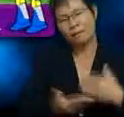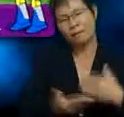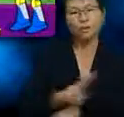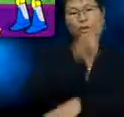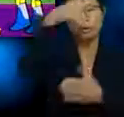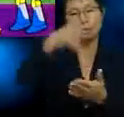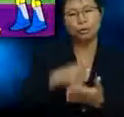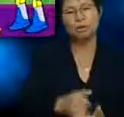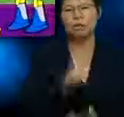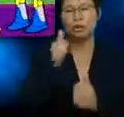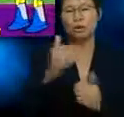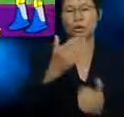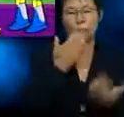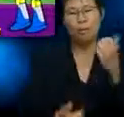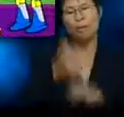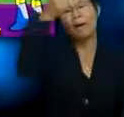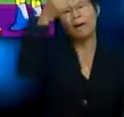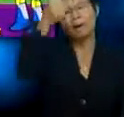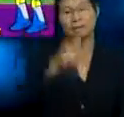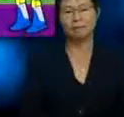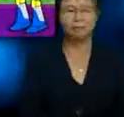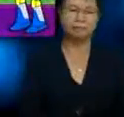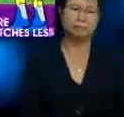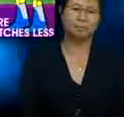things, use it to your best.